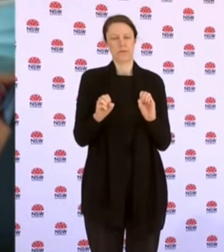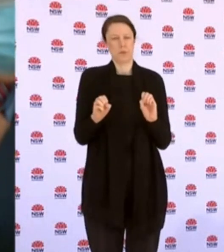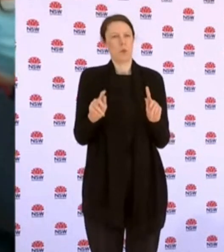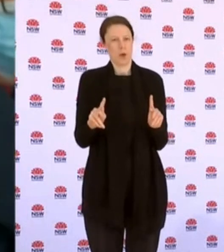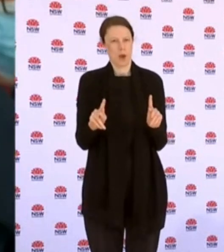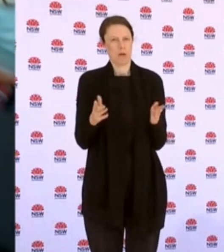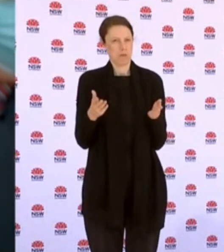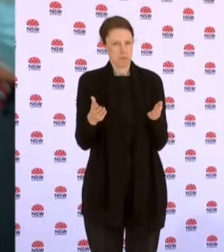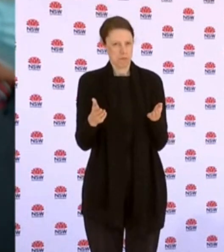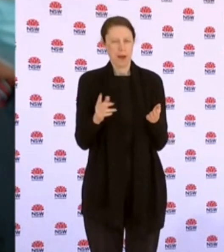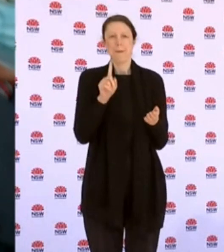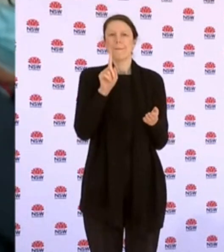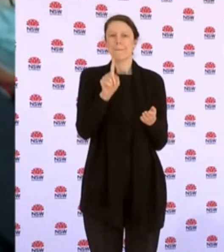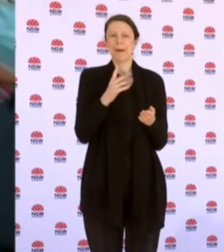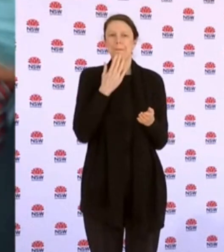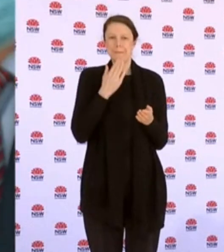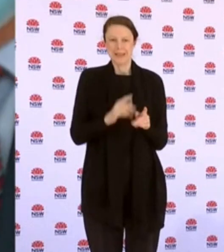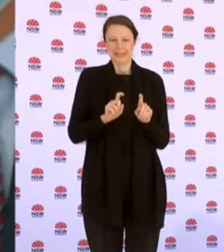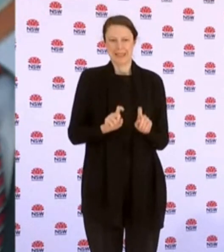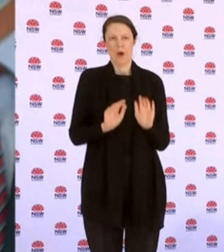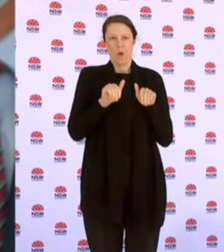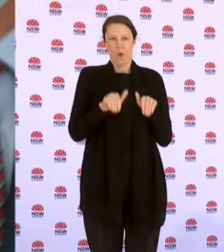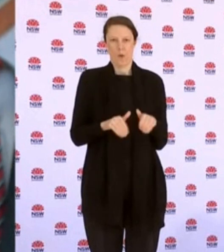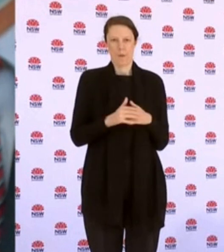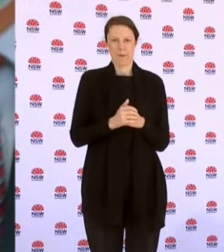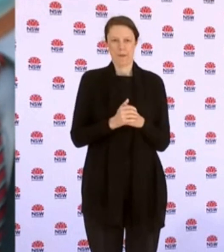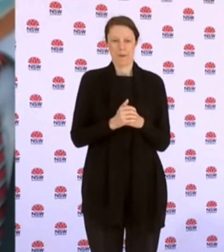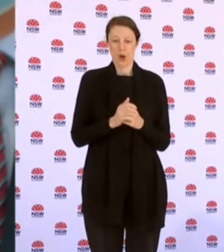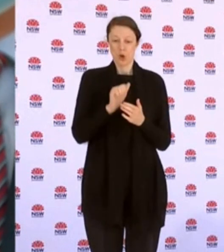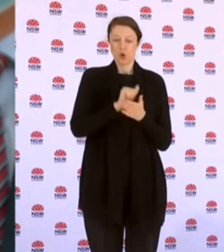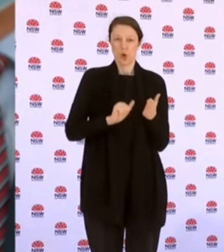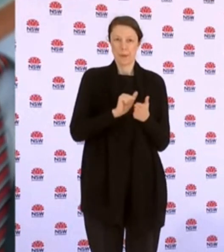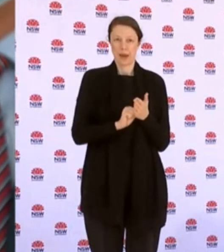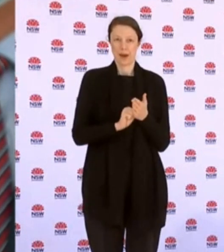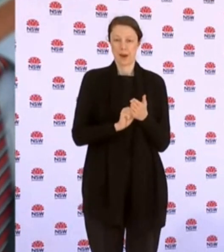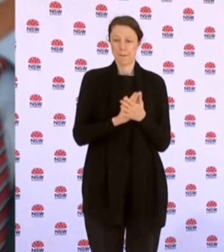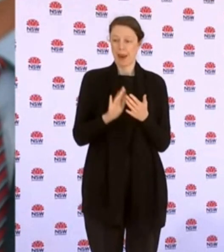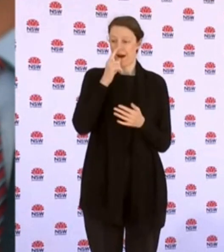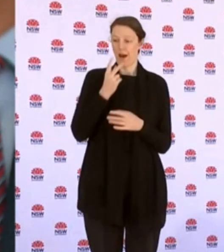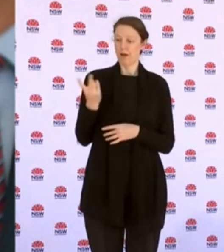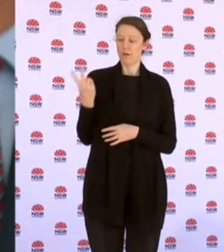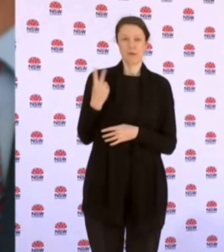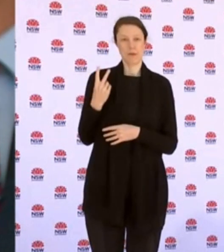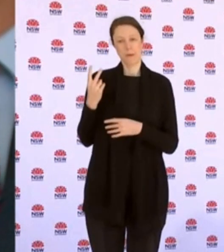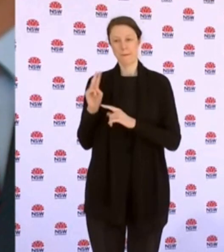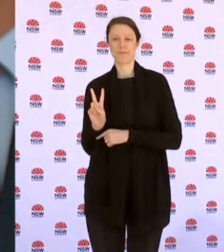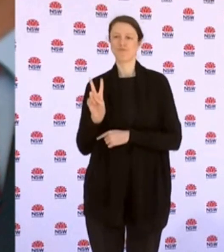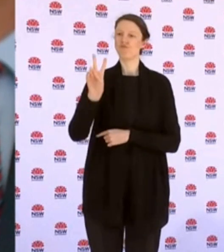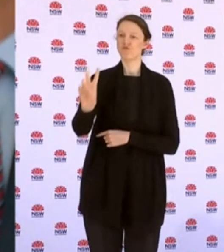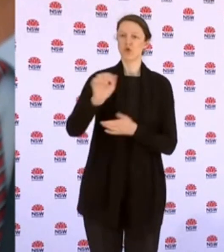As you're aware, we have restrictions that only 1 person from a household can go out per day to meet those essential